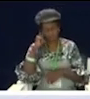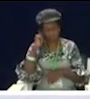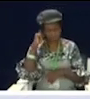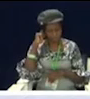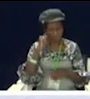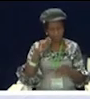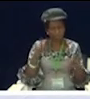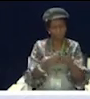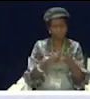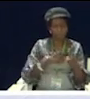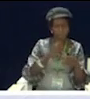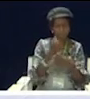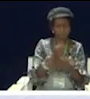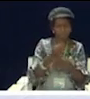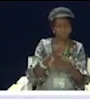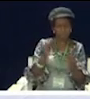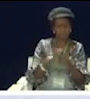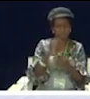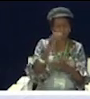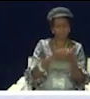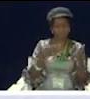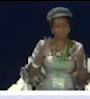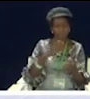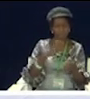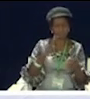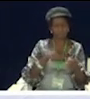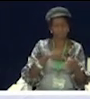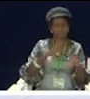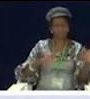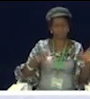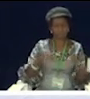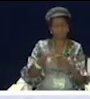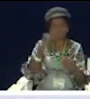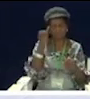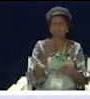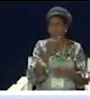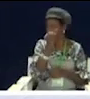But like I share with some of my children in Israel,